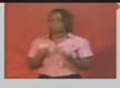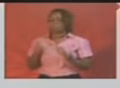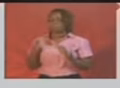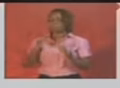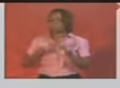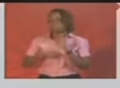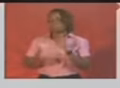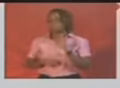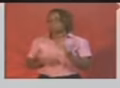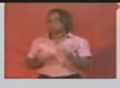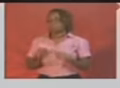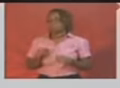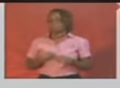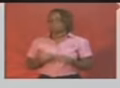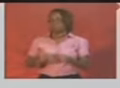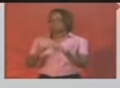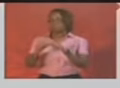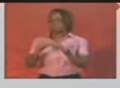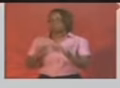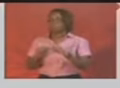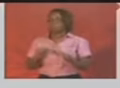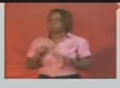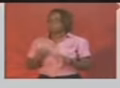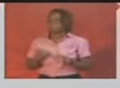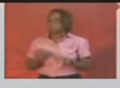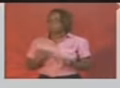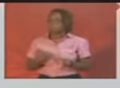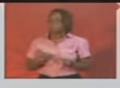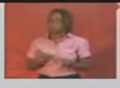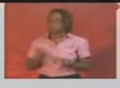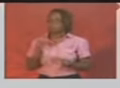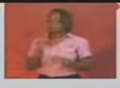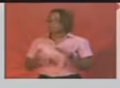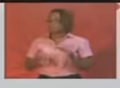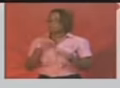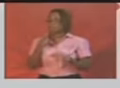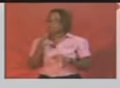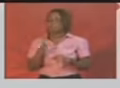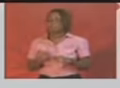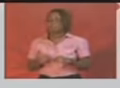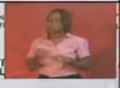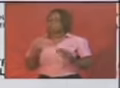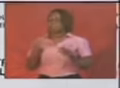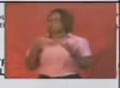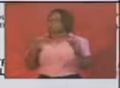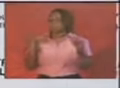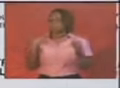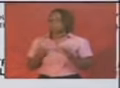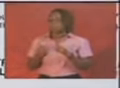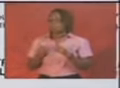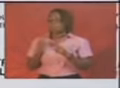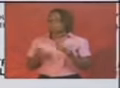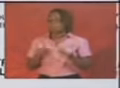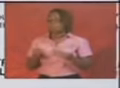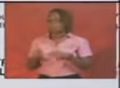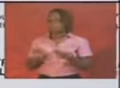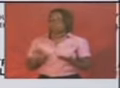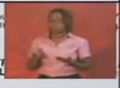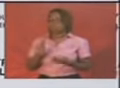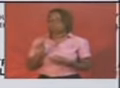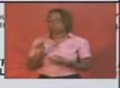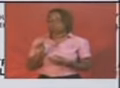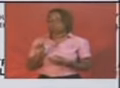same, and we'll be able to say that there has been no excess mortality in those months as well. Thank you. And we go to Express for